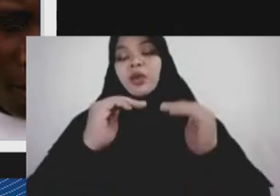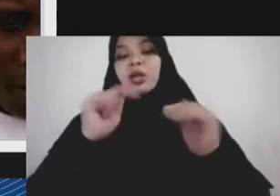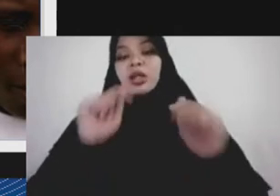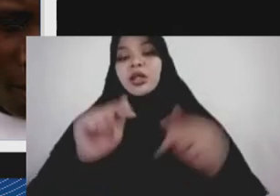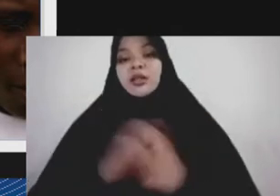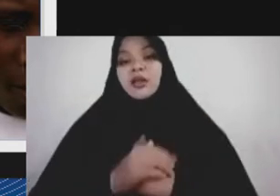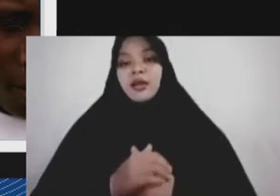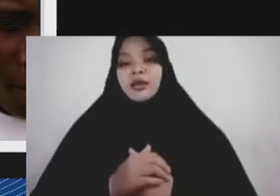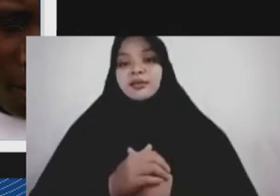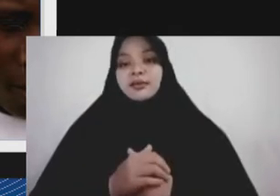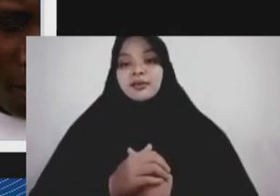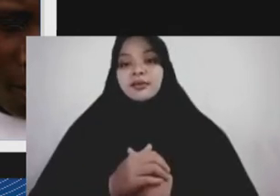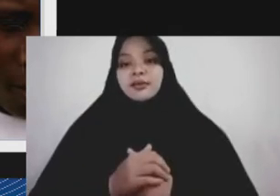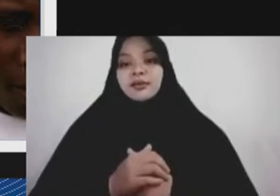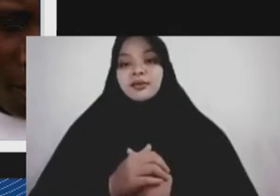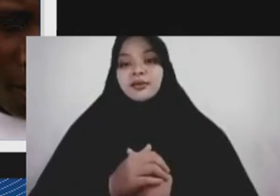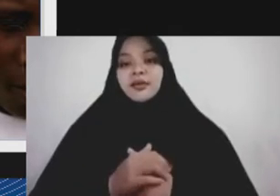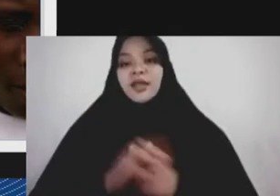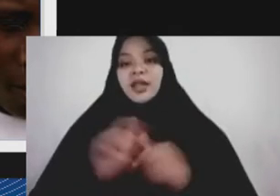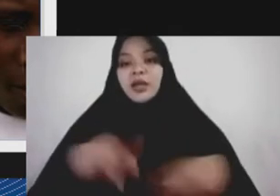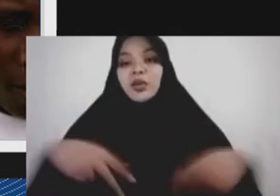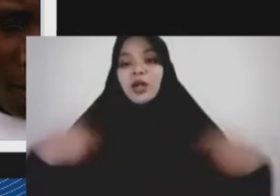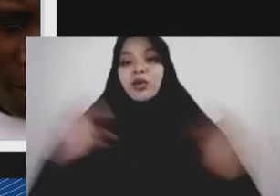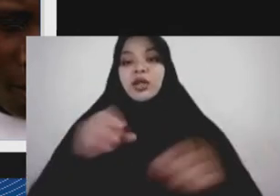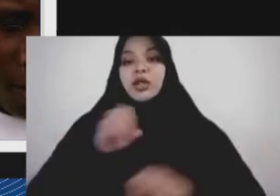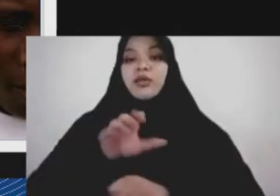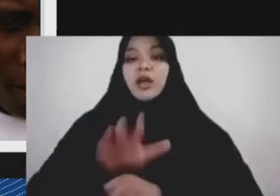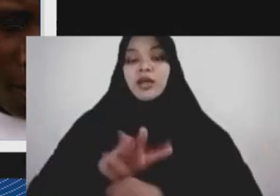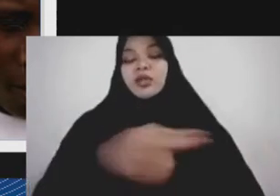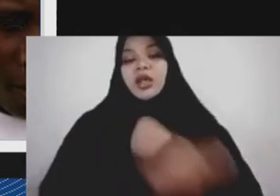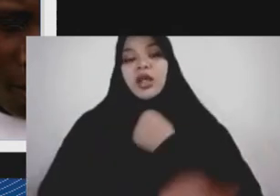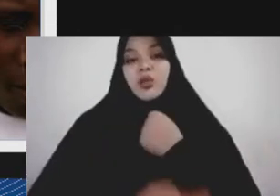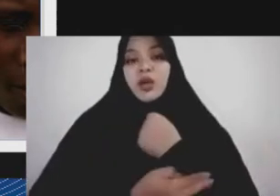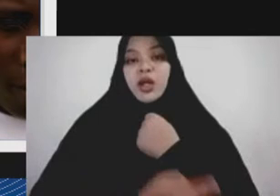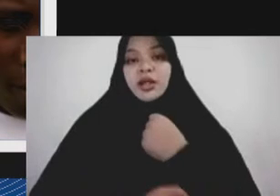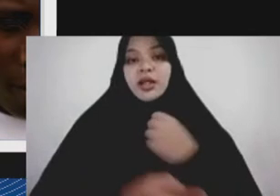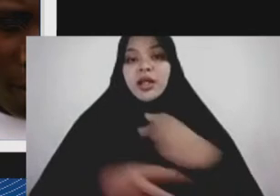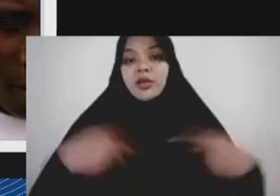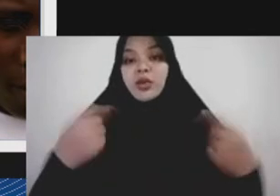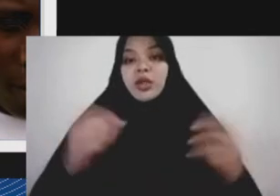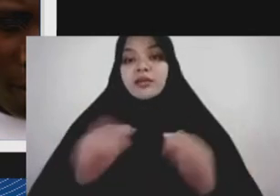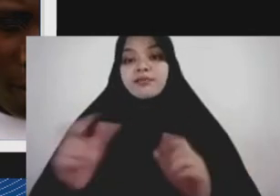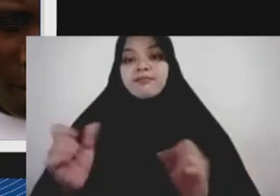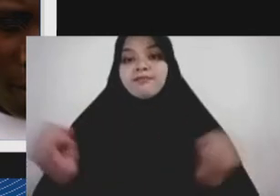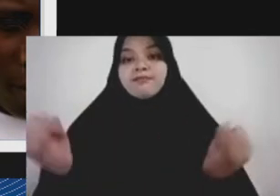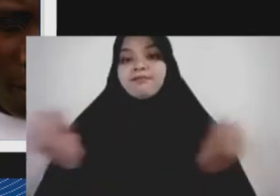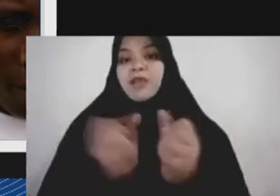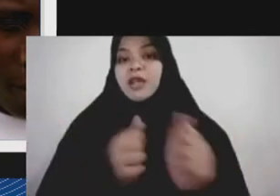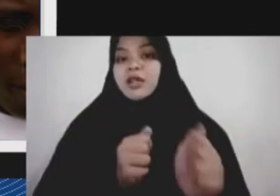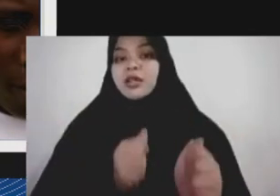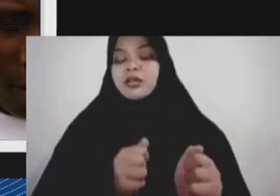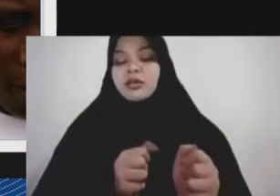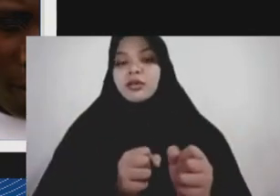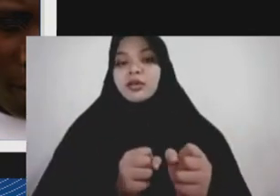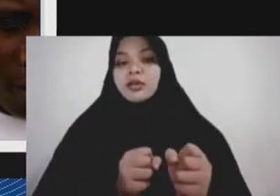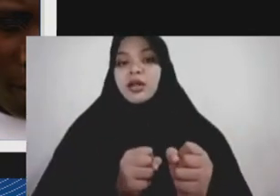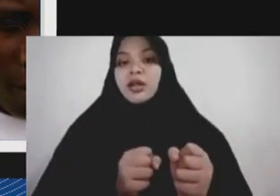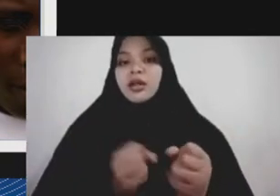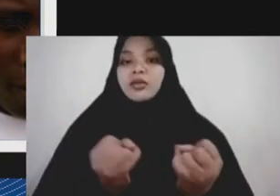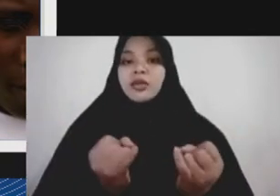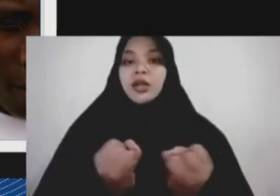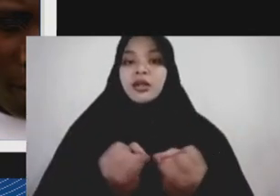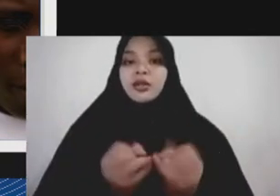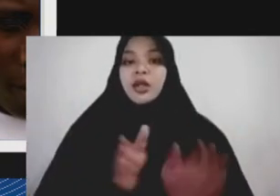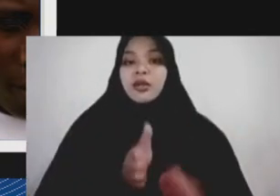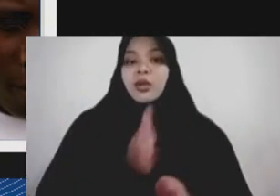in a variety of different countries. Again, as I mentioned right before, this is assumed because of